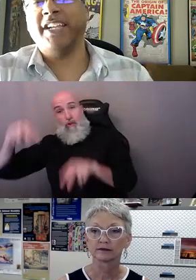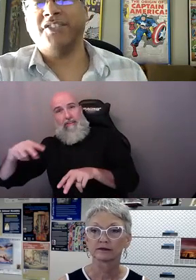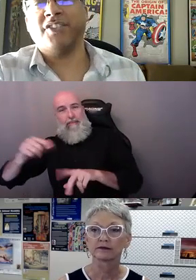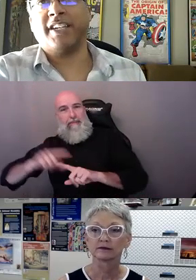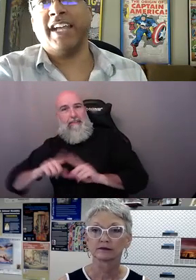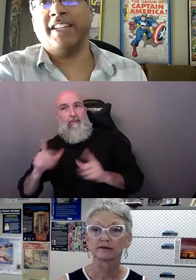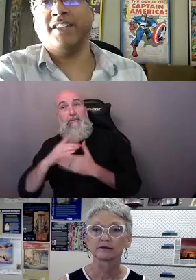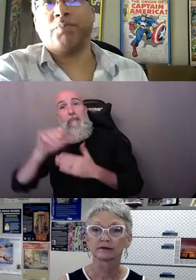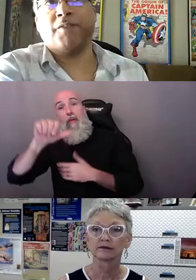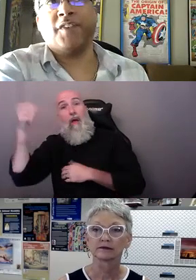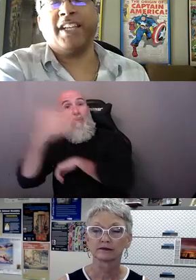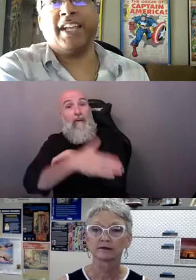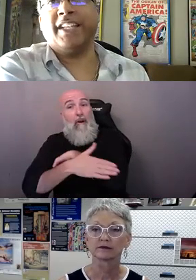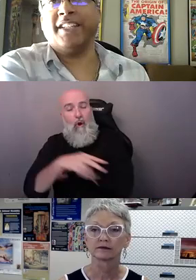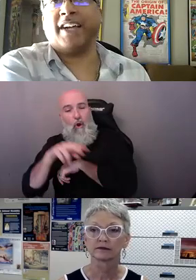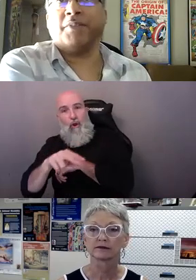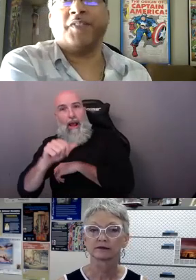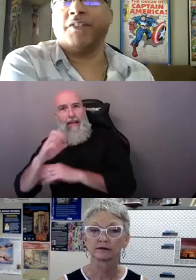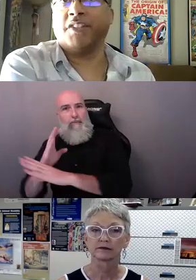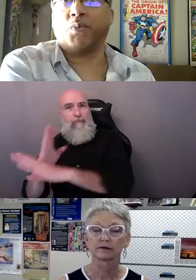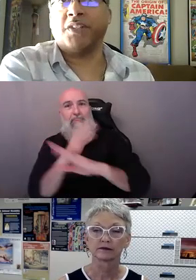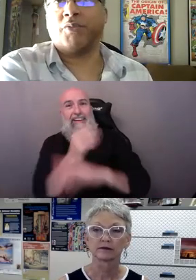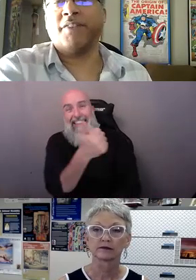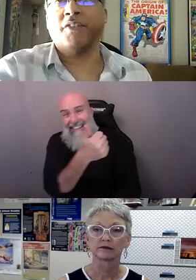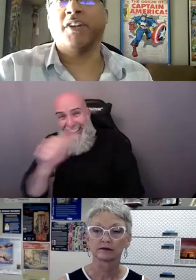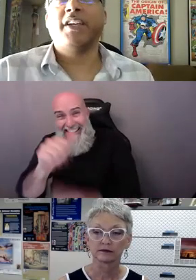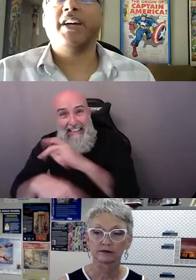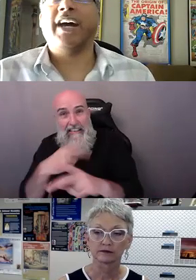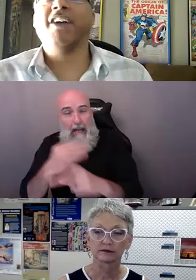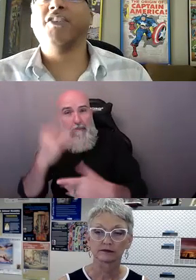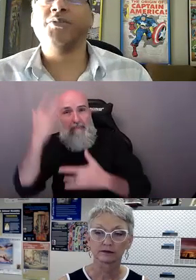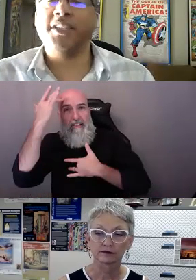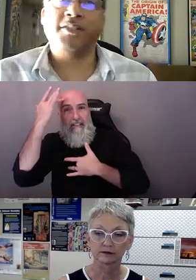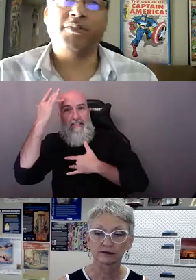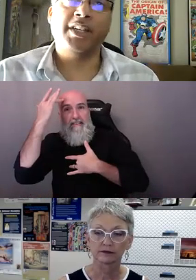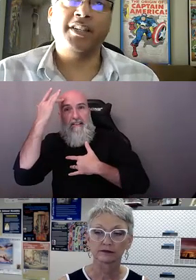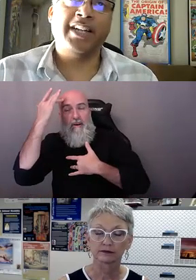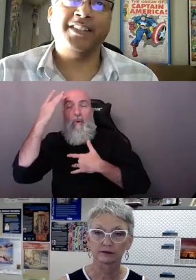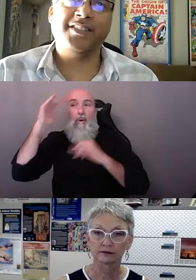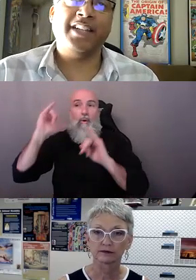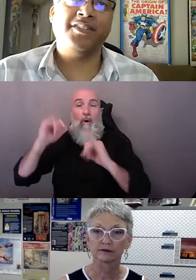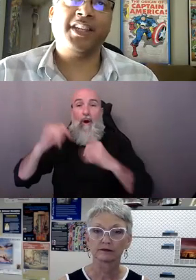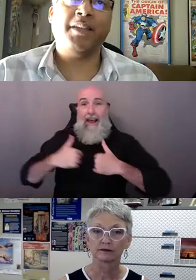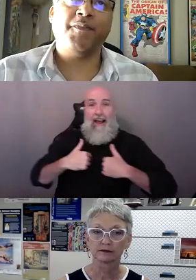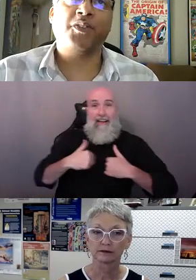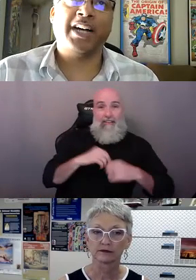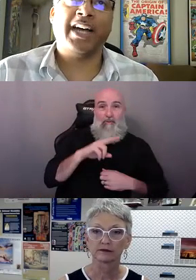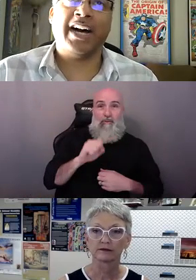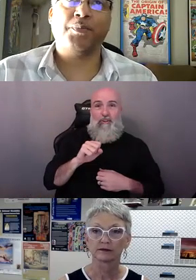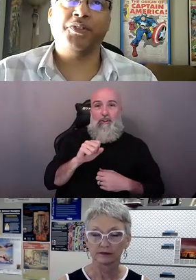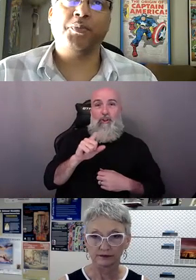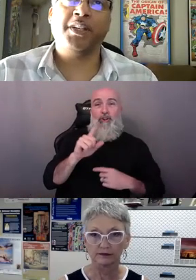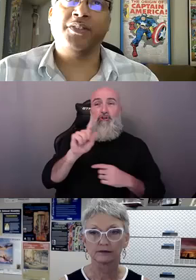other nations are looking at it as preventing any type of illness whatsoever. Our whole deal in the United States is to keep folks